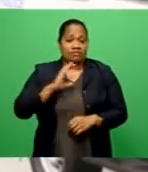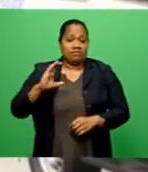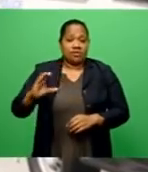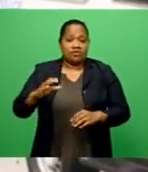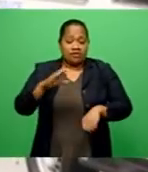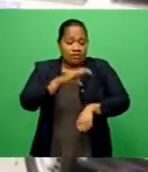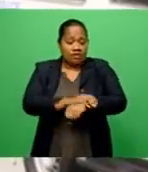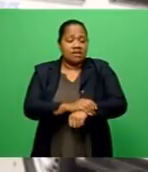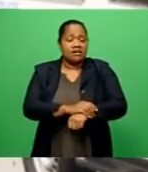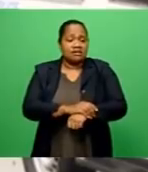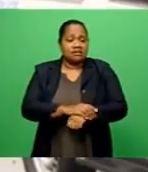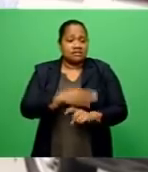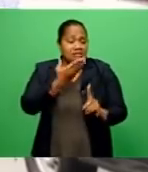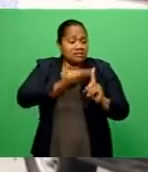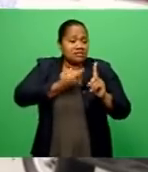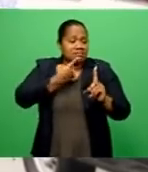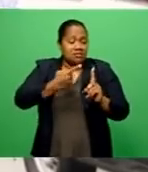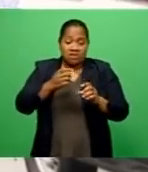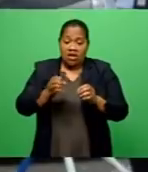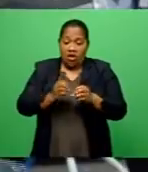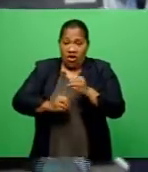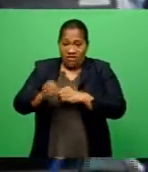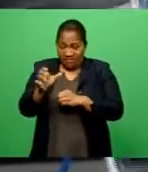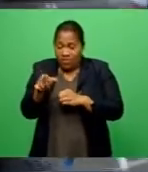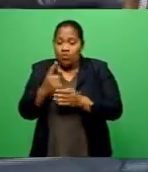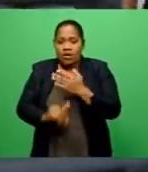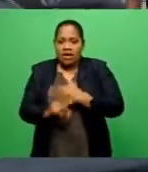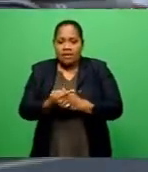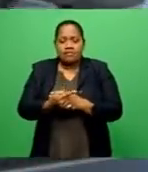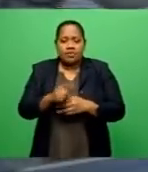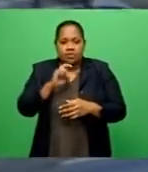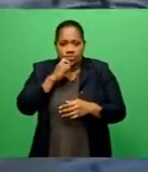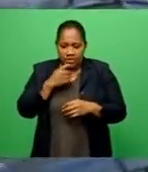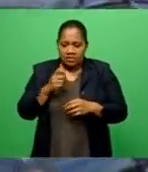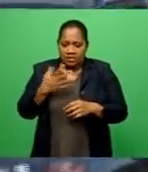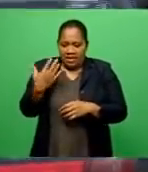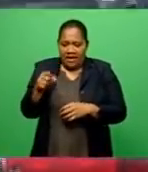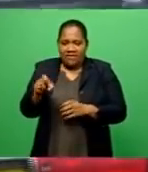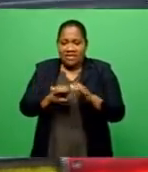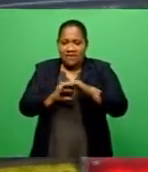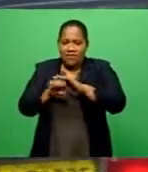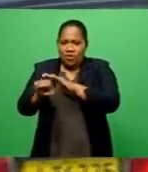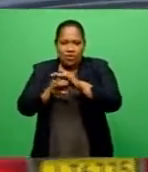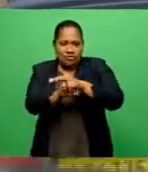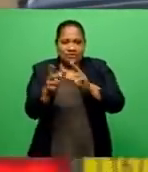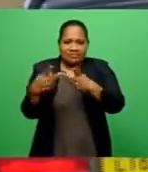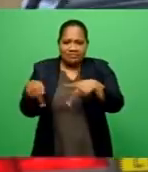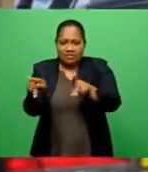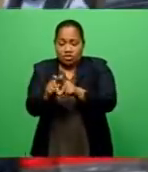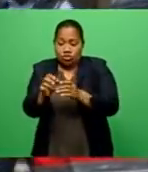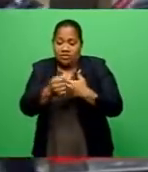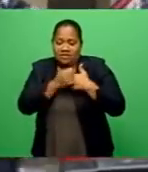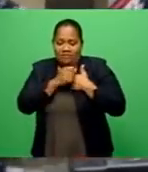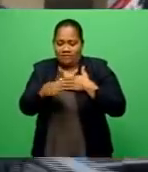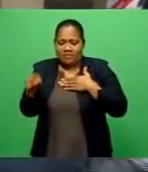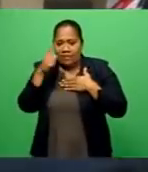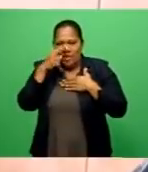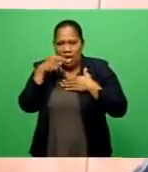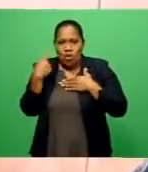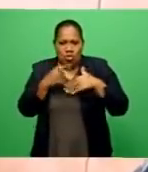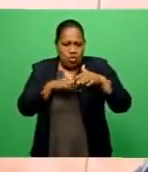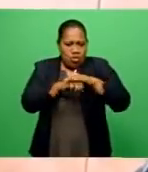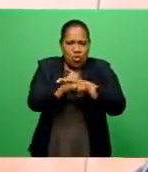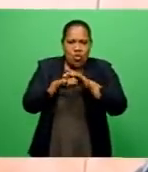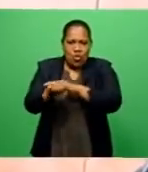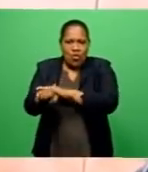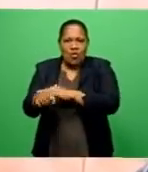their officers will also be stationed at evacuation centers to ensure the safety of evacuees. The safety and security of evacuees